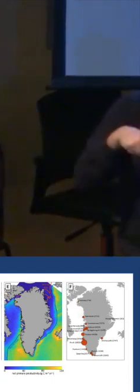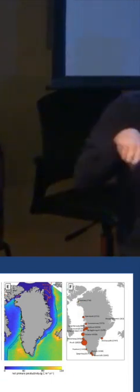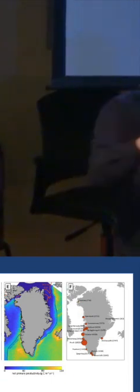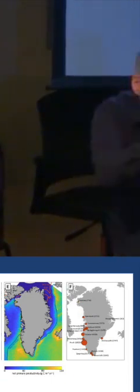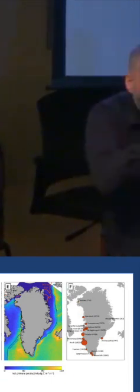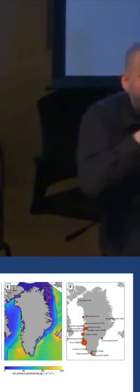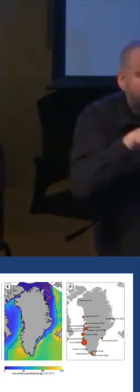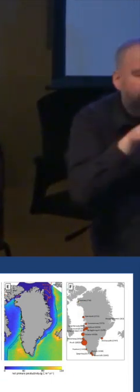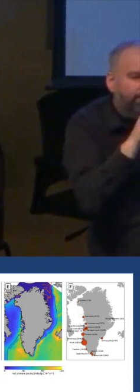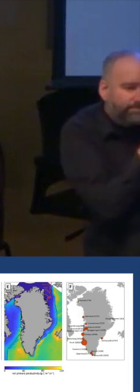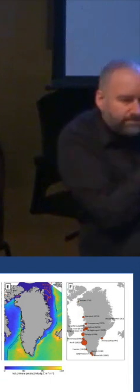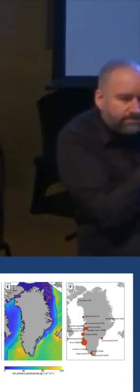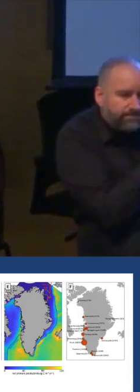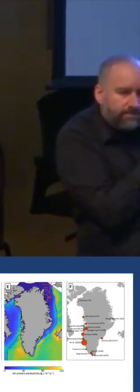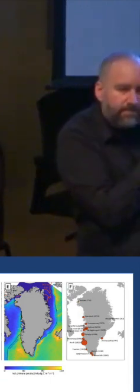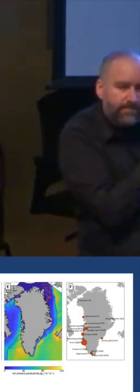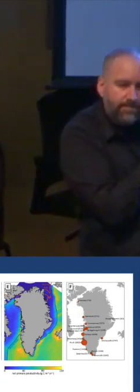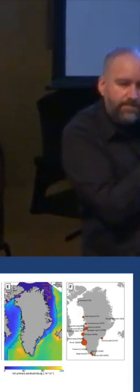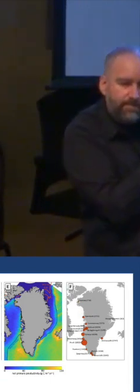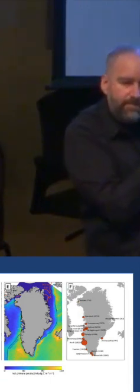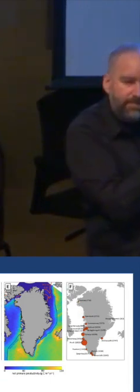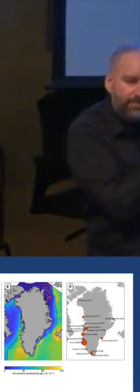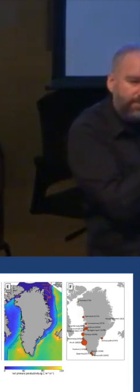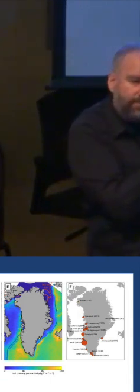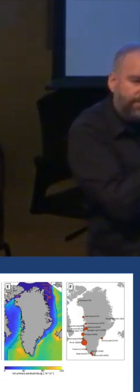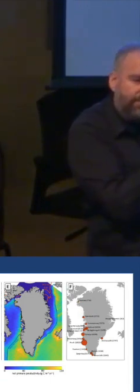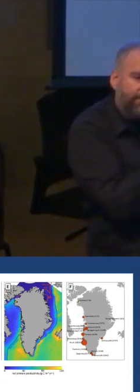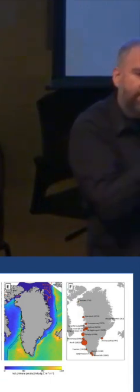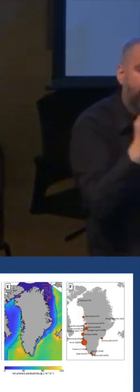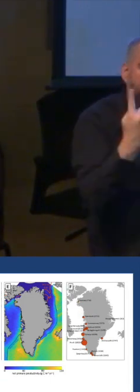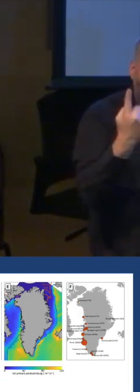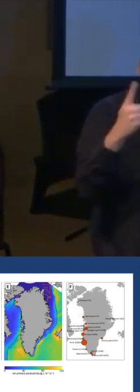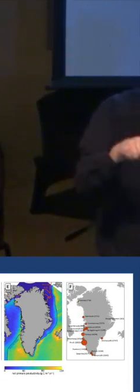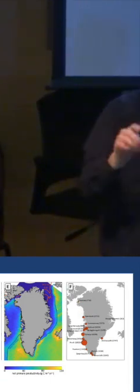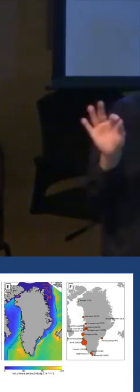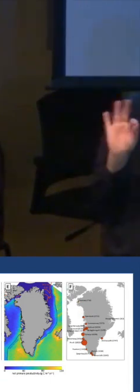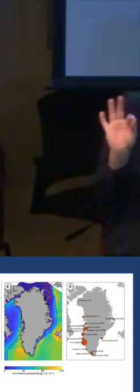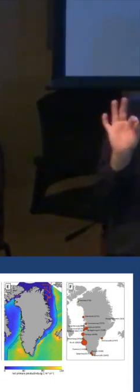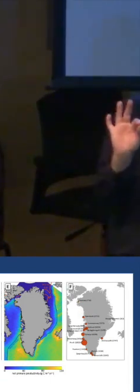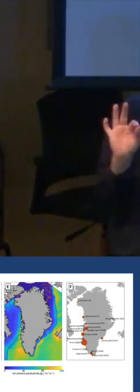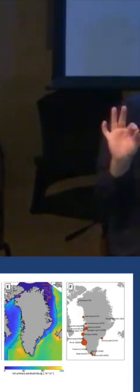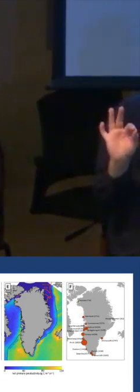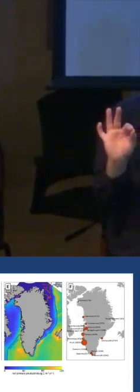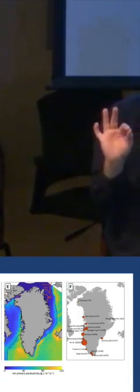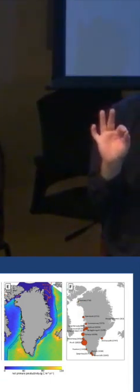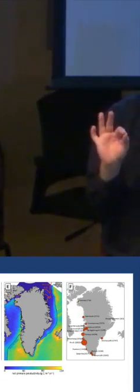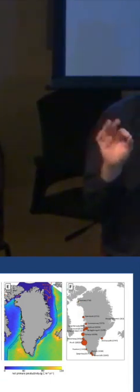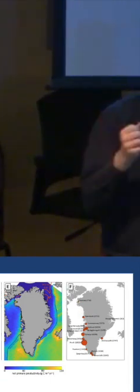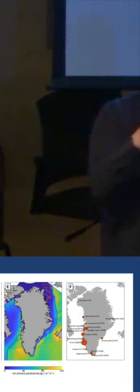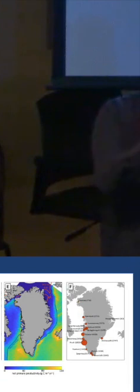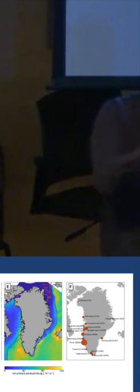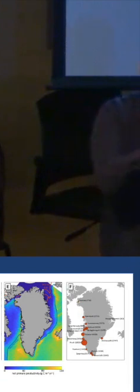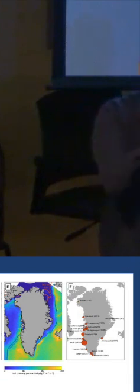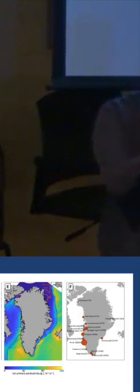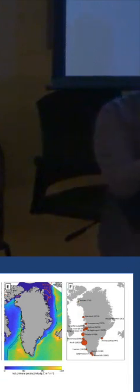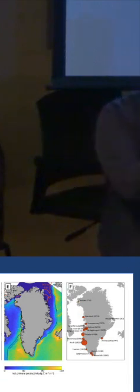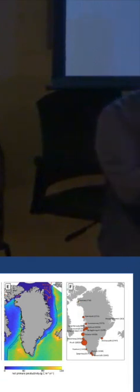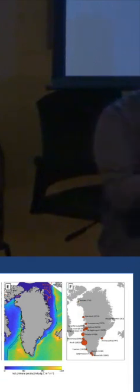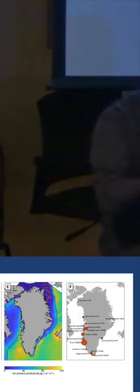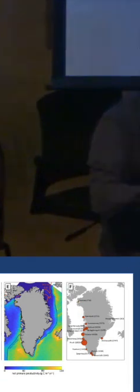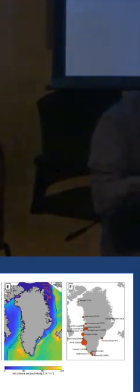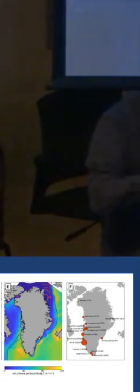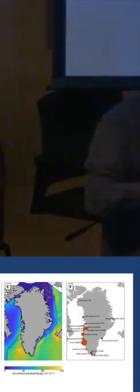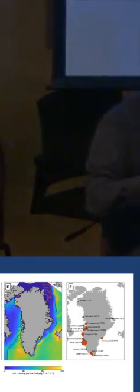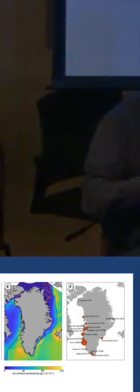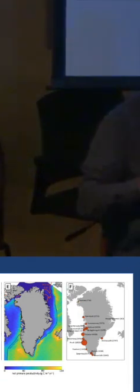are not isolated things, but all these physical climate component, the biology, the people are in